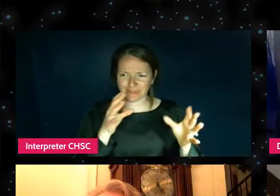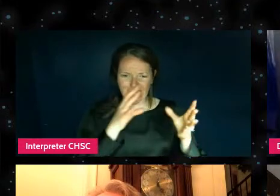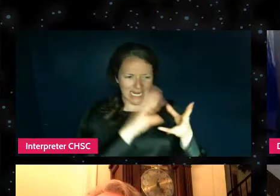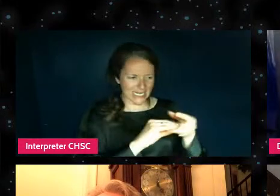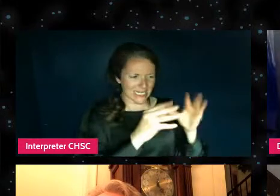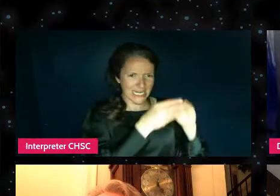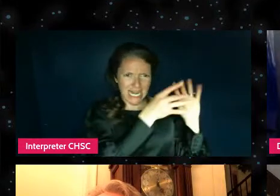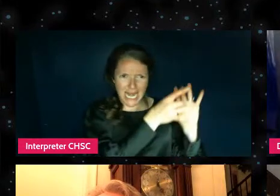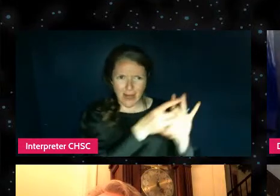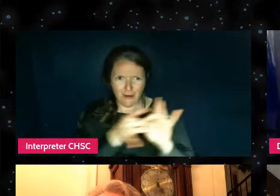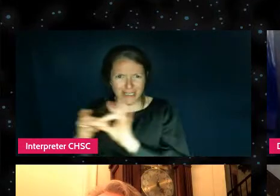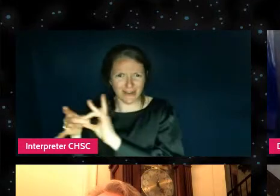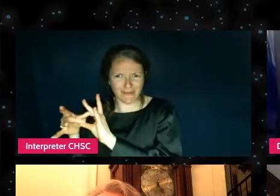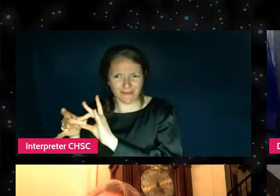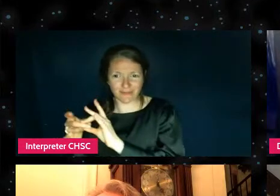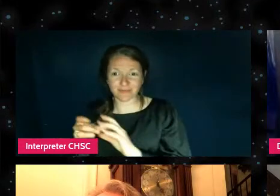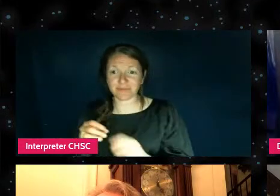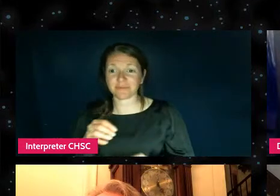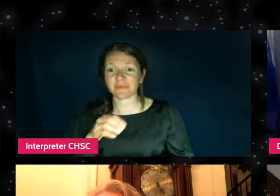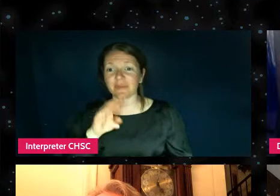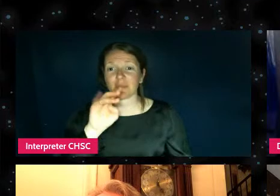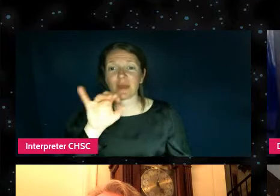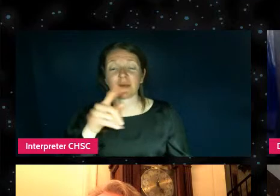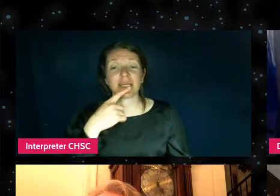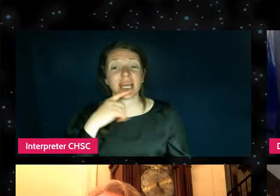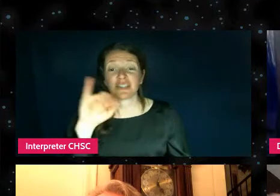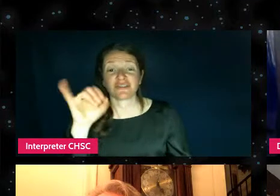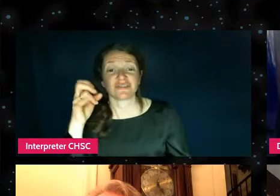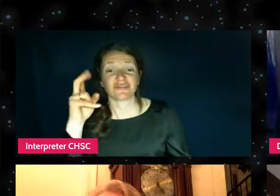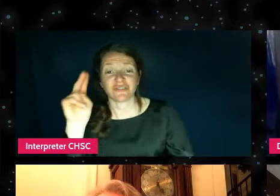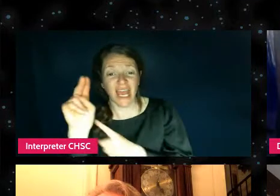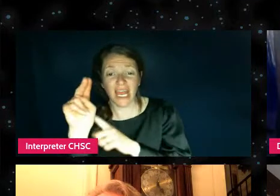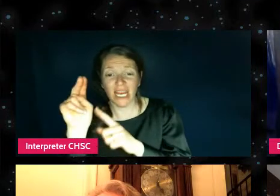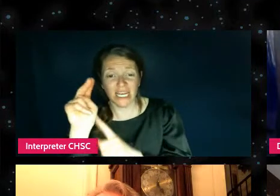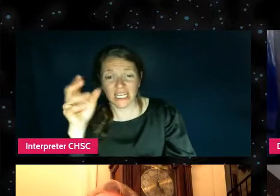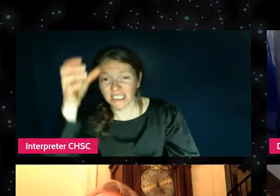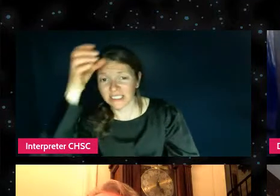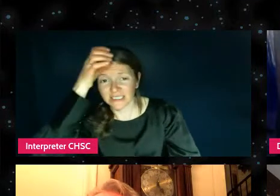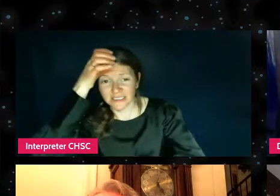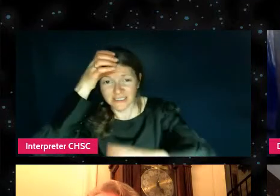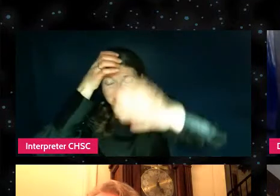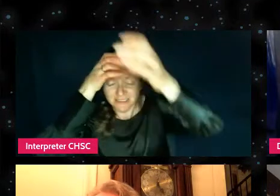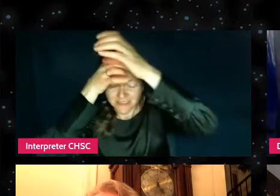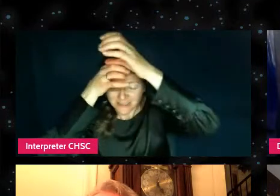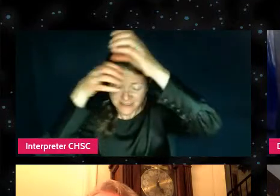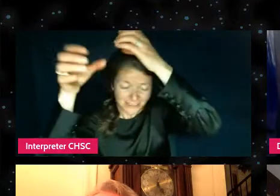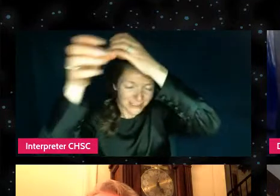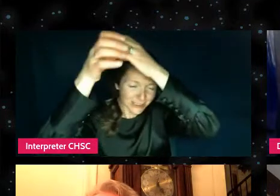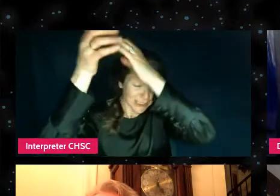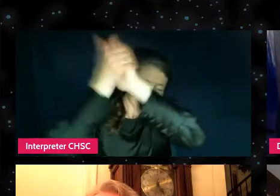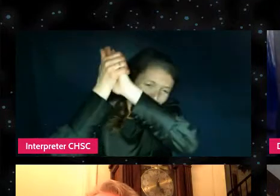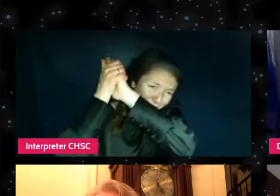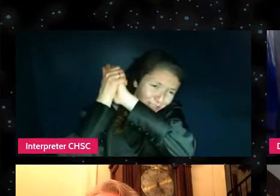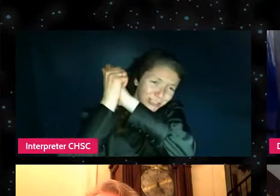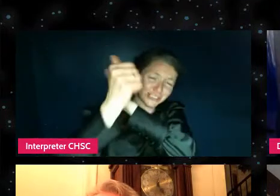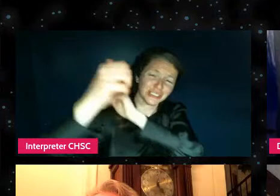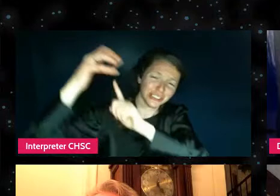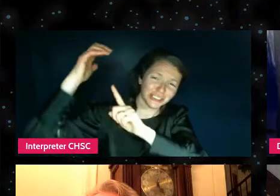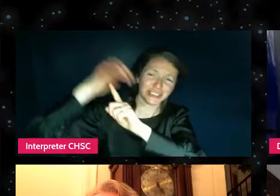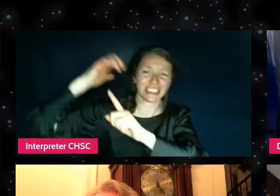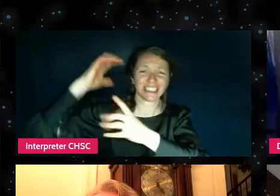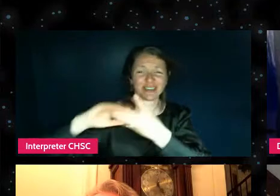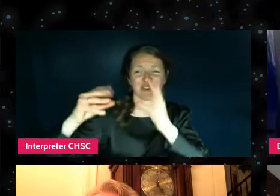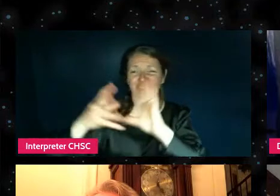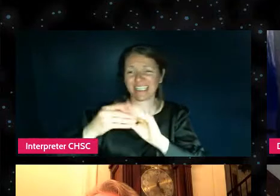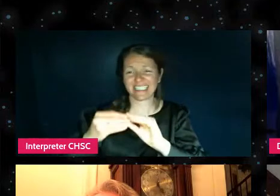that. Well, Jen is a genius storyteller, and she is so remarkable. And I'm just